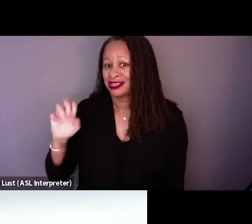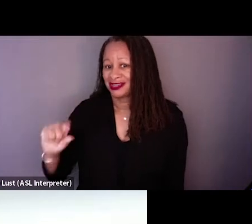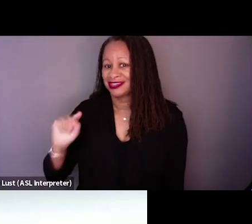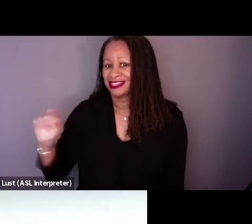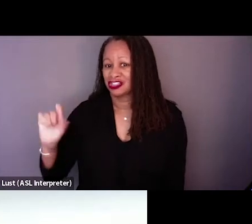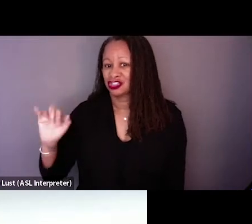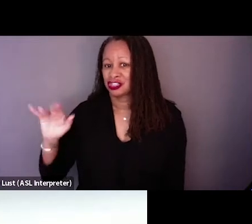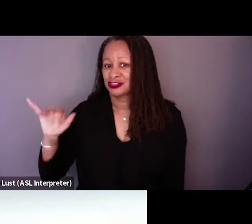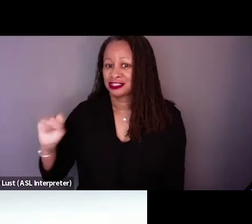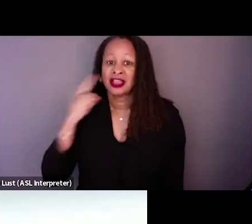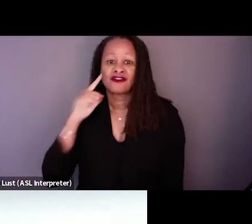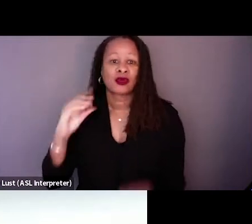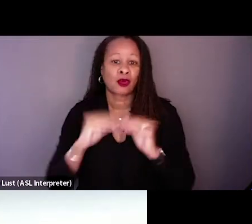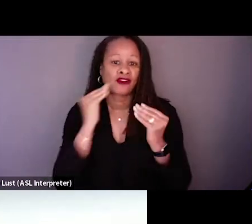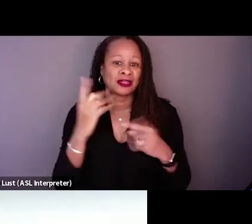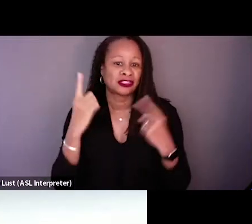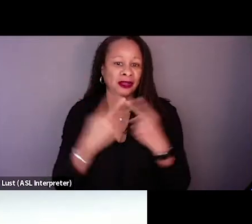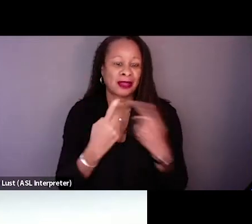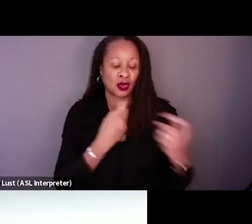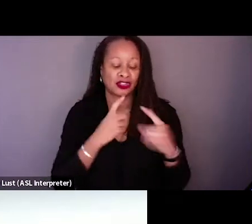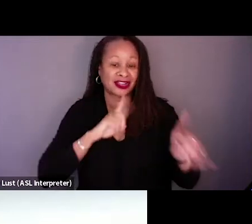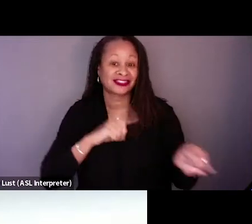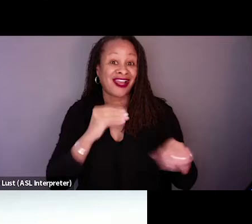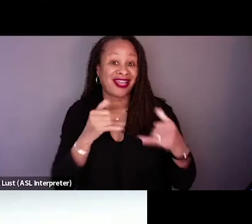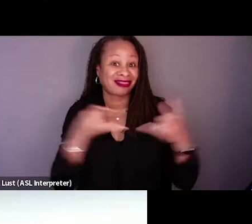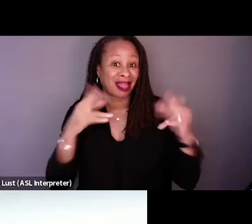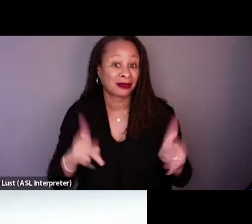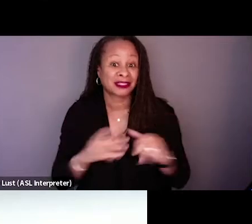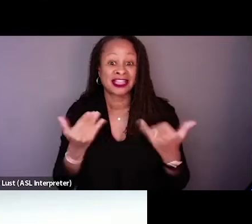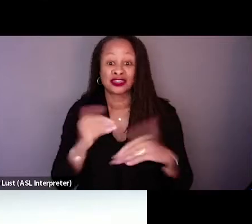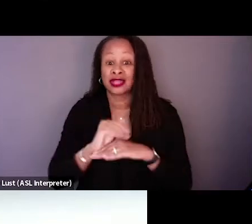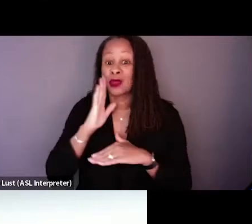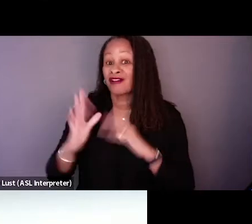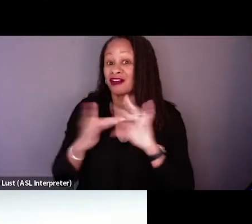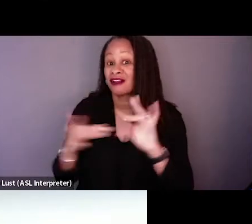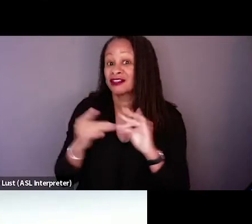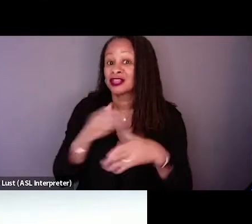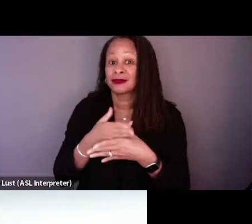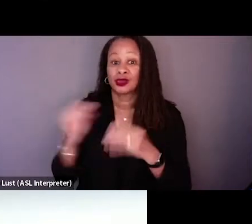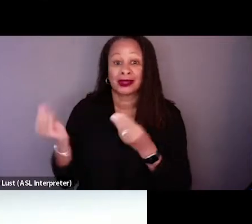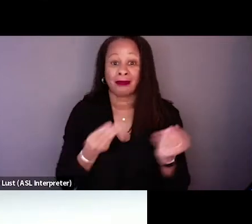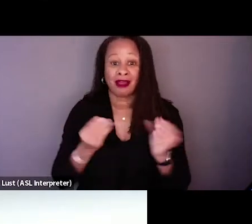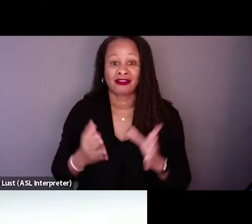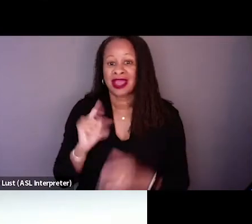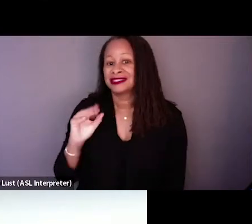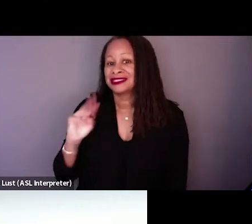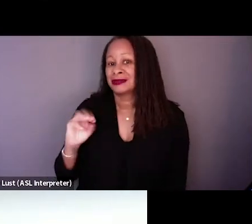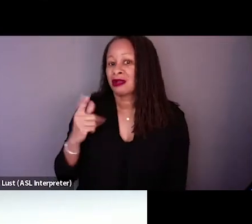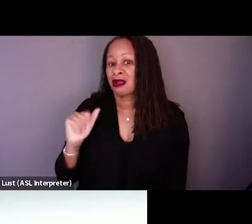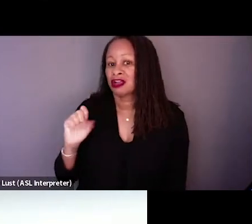documentary.org/screening-series for more information on our Q&A and lineups. This evening, we'll be having a conversation between moderator Tim